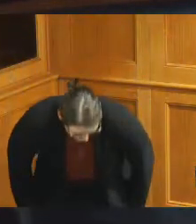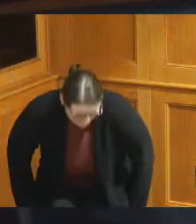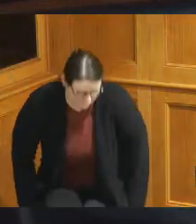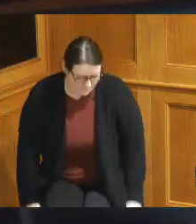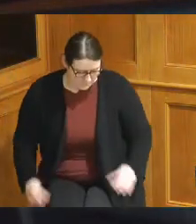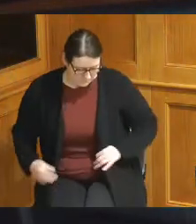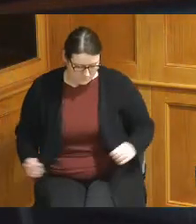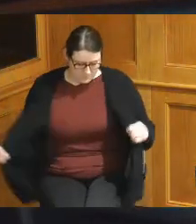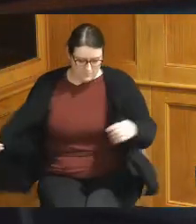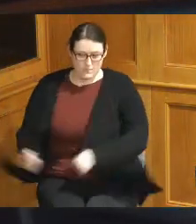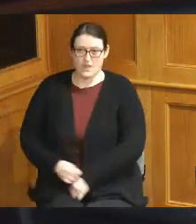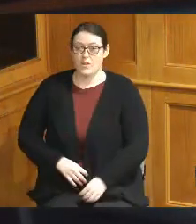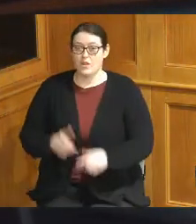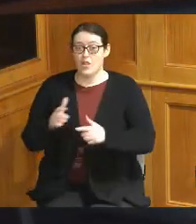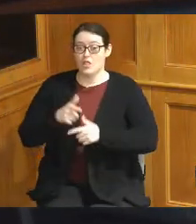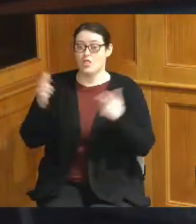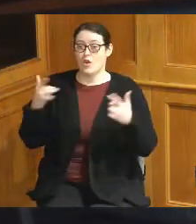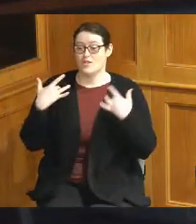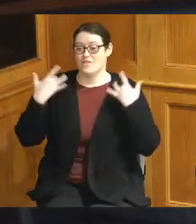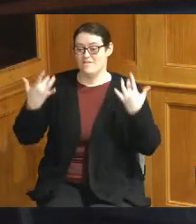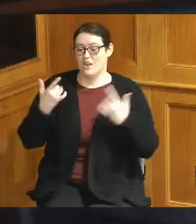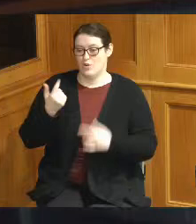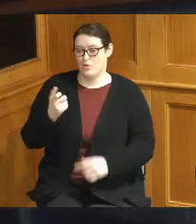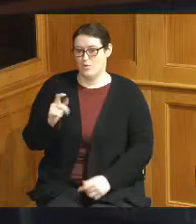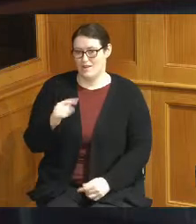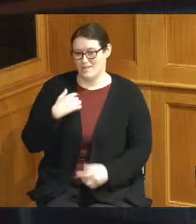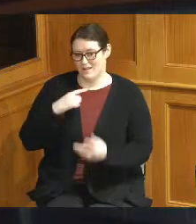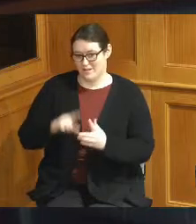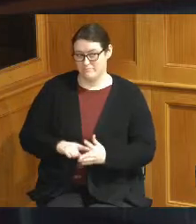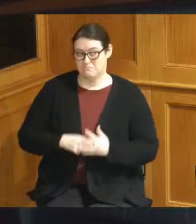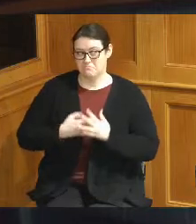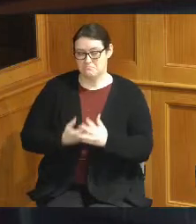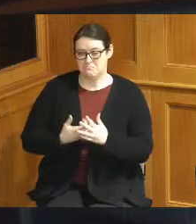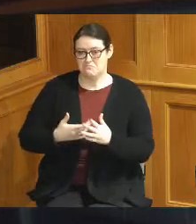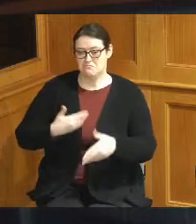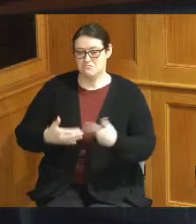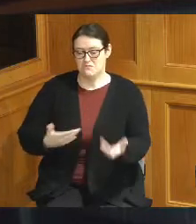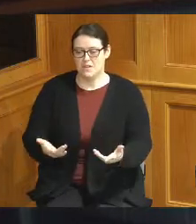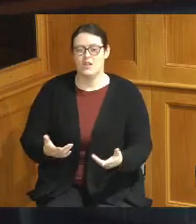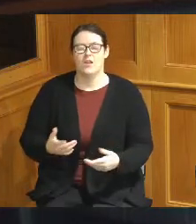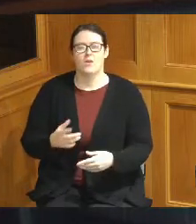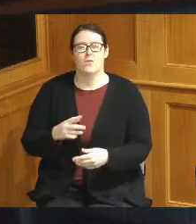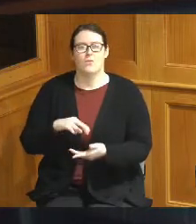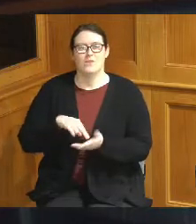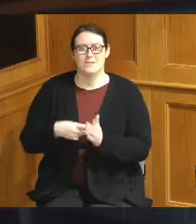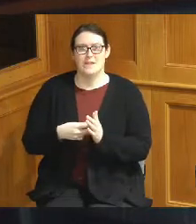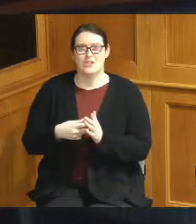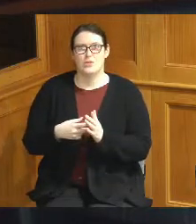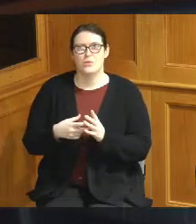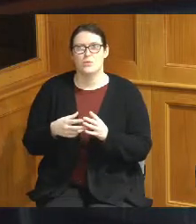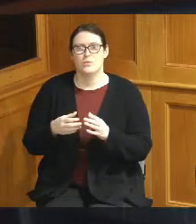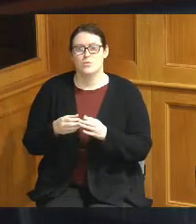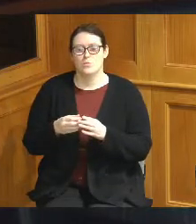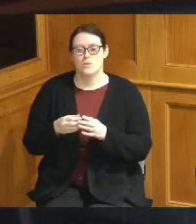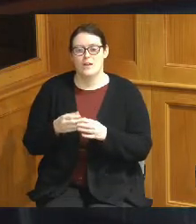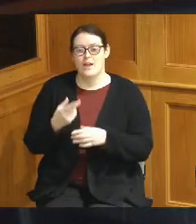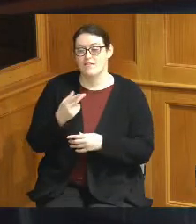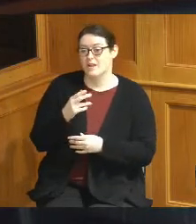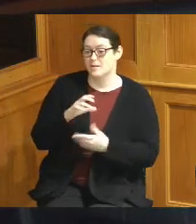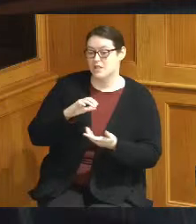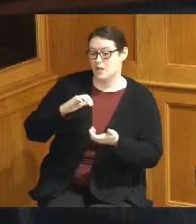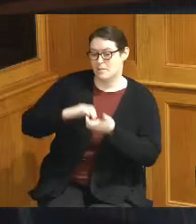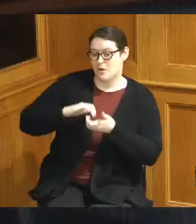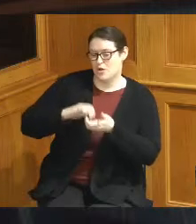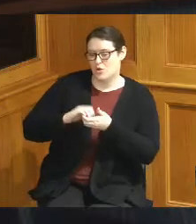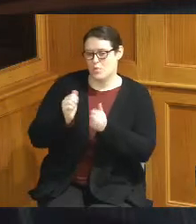I initiated a number of years ago, was meant to expand. Have the county partner with